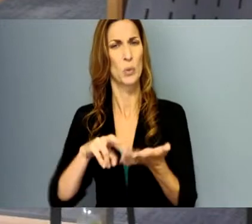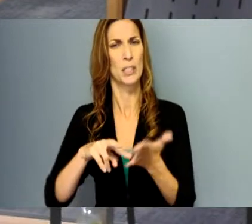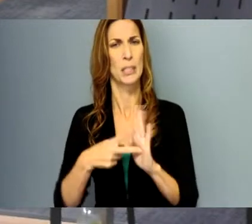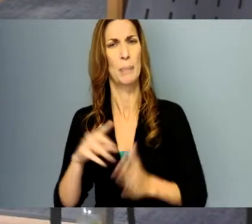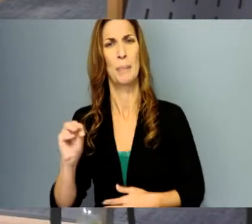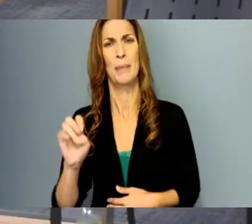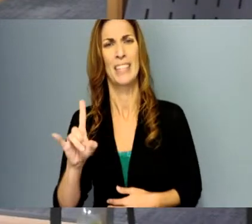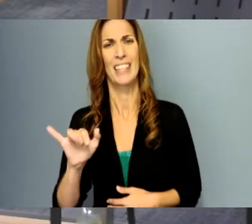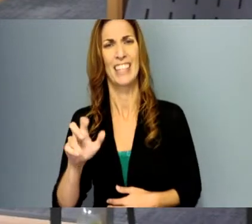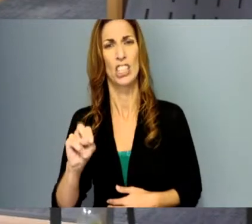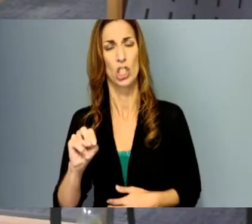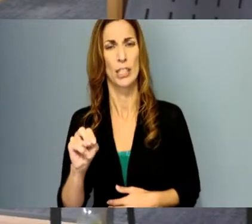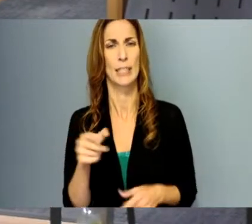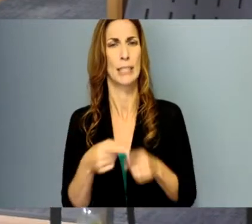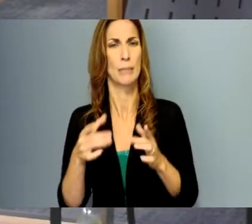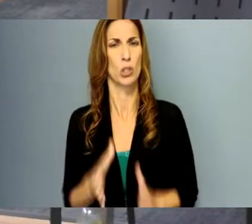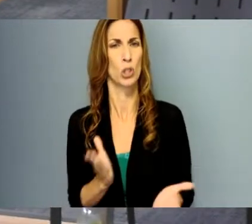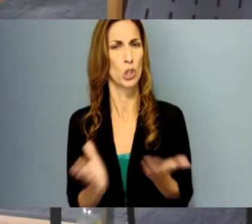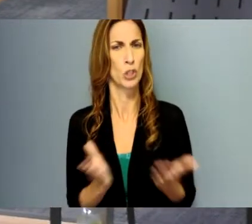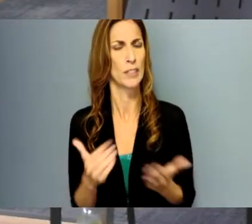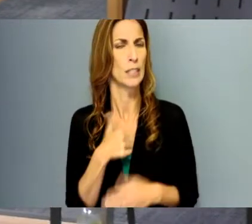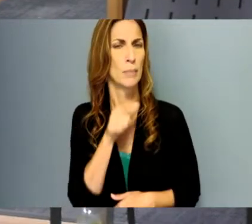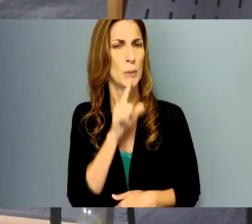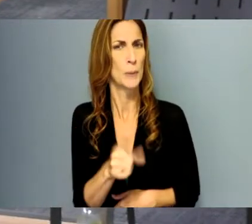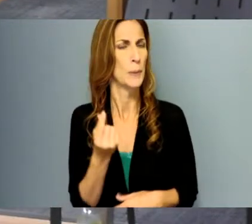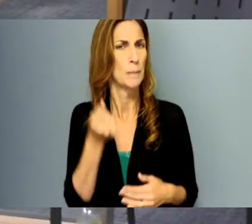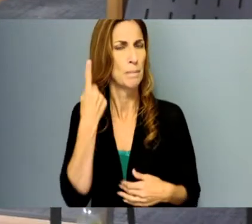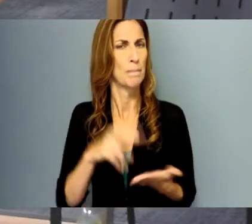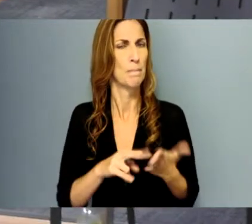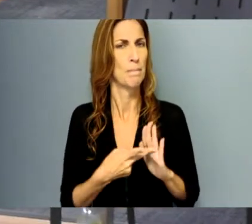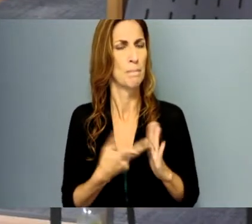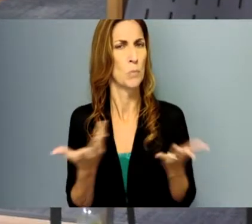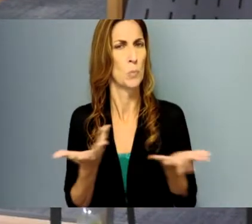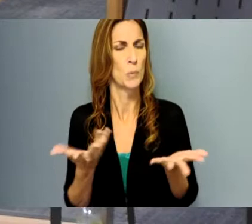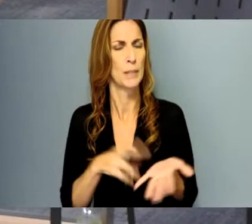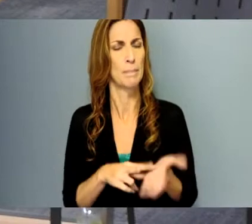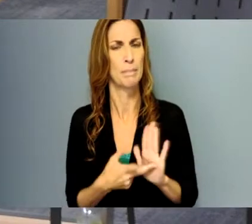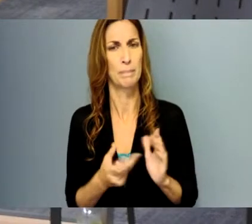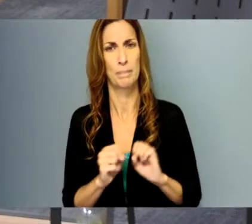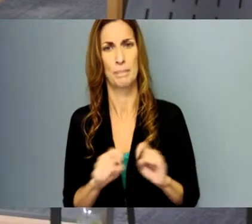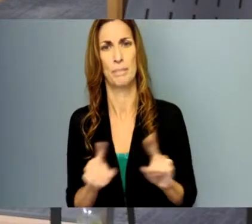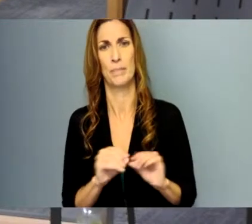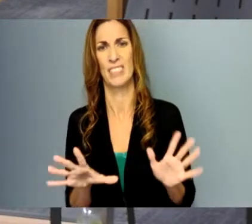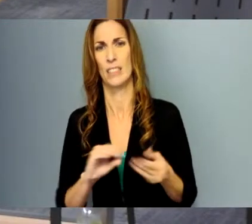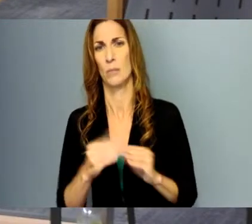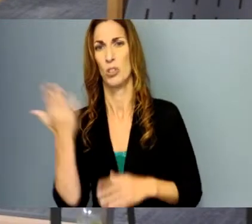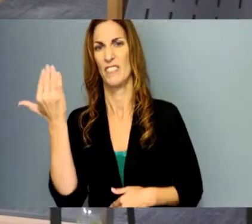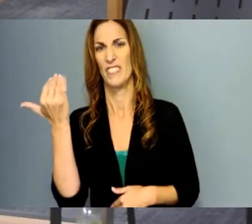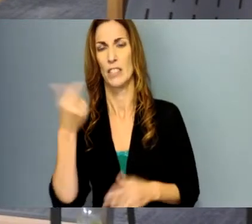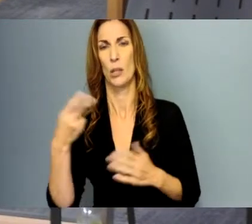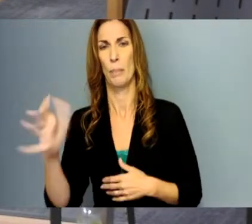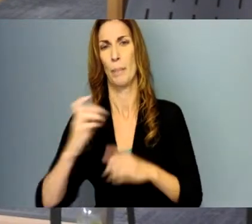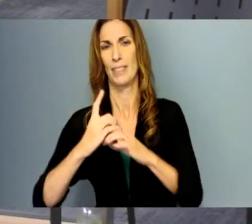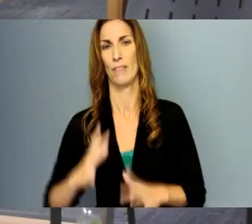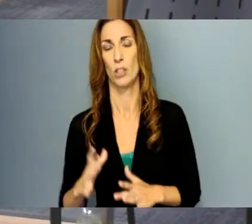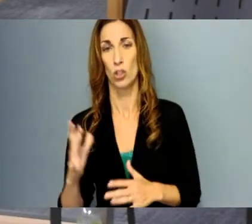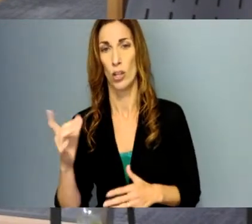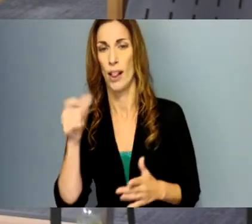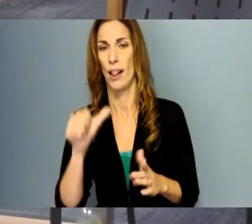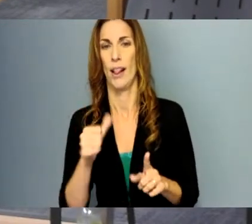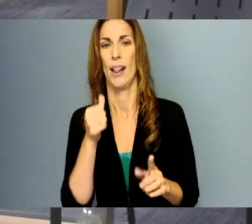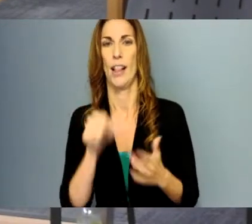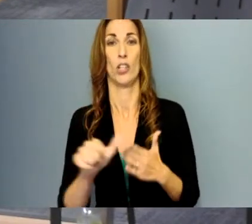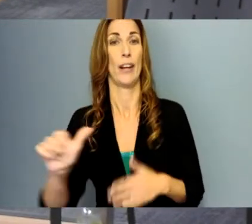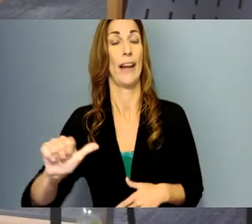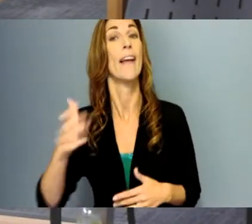mitigation specialist services? I'm not sure what that is. And that's number 15 under public defender, letter A.